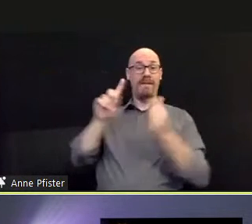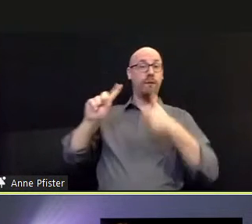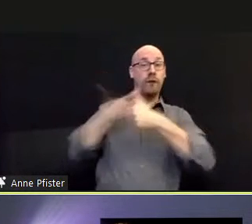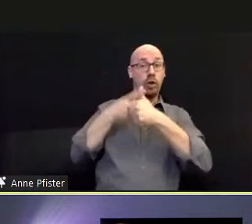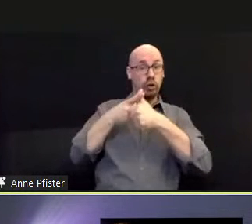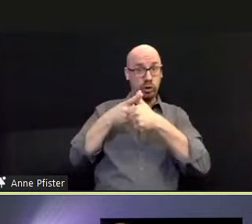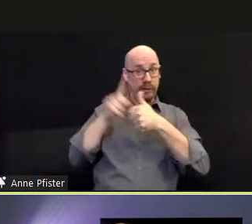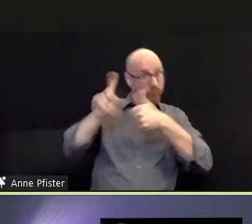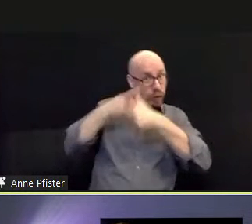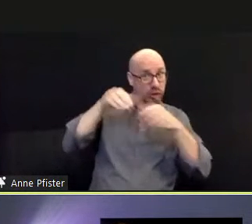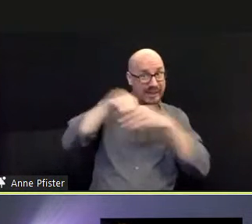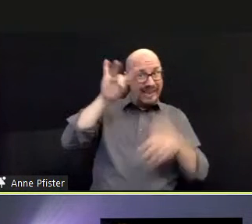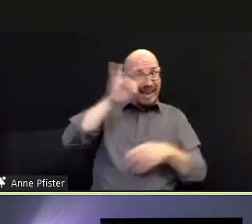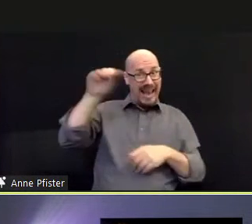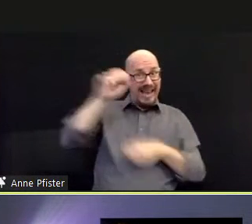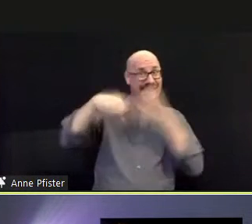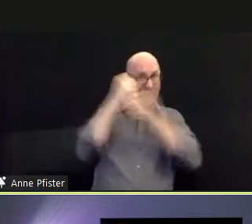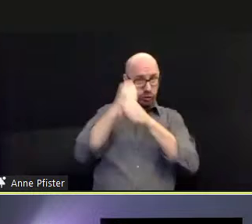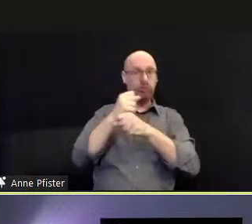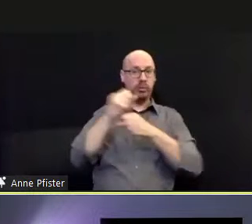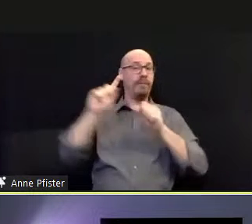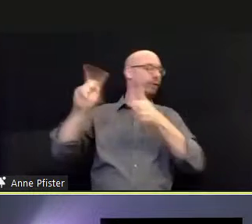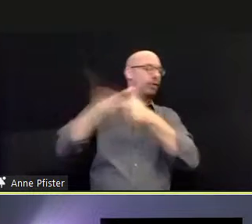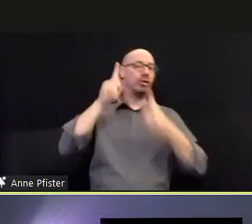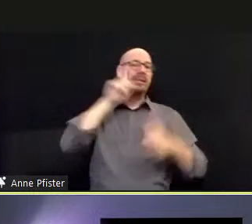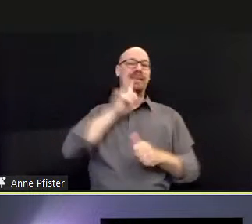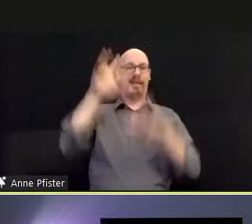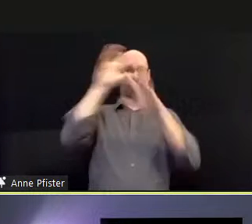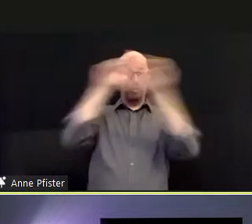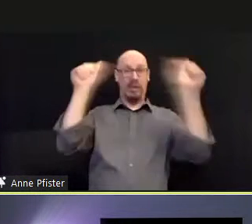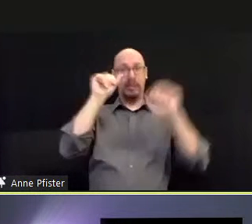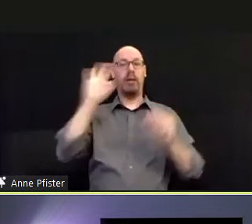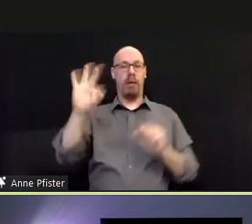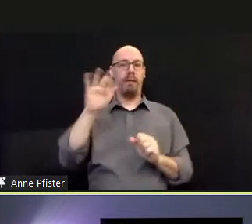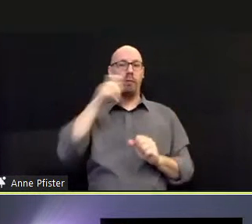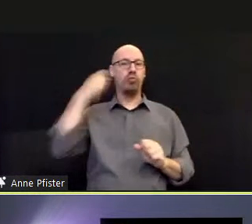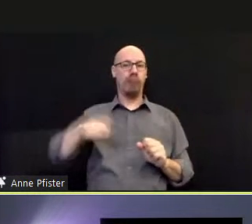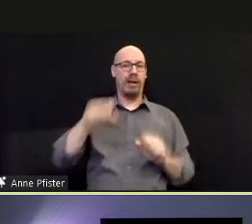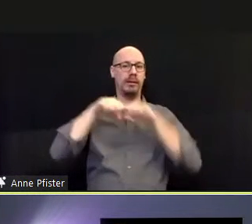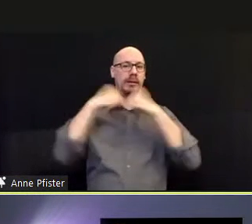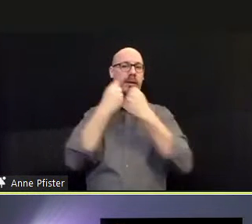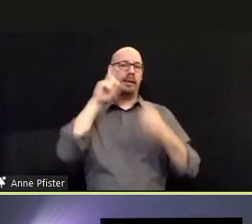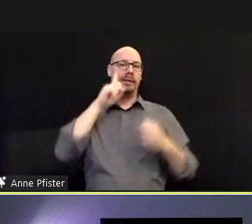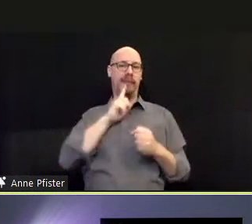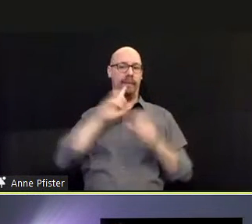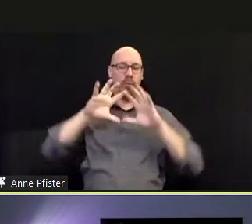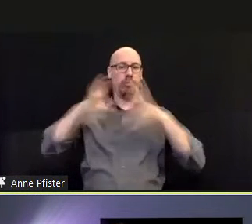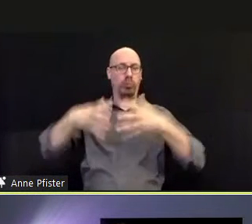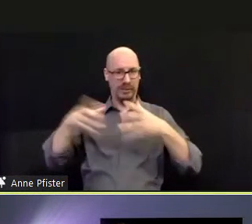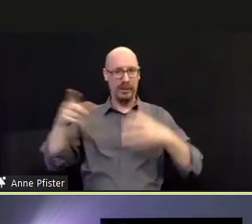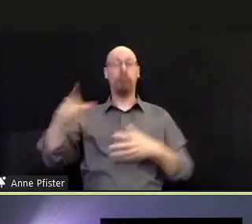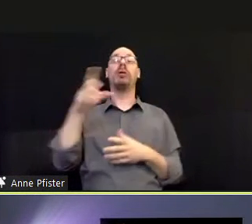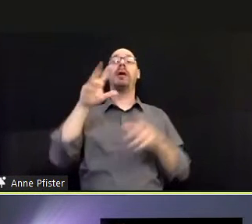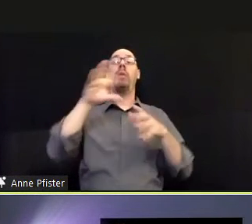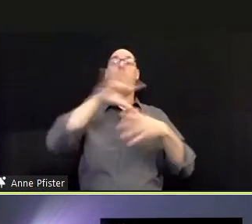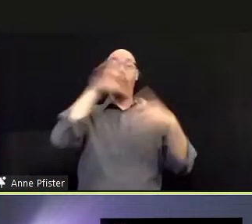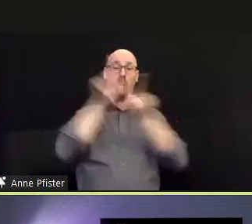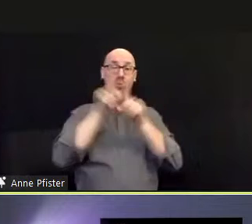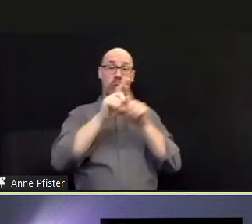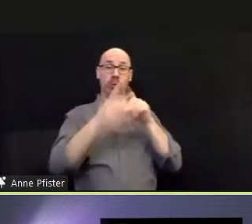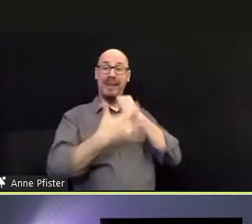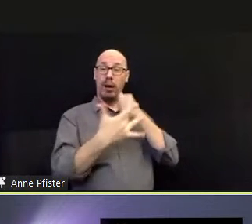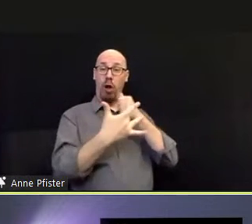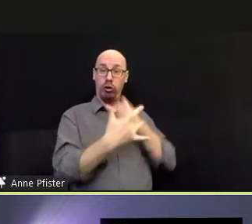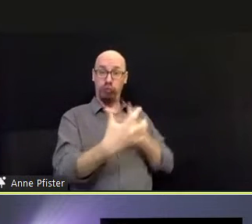deaf president of the Ukrainian Society for the Deaf, and the transformative use of technology to connect to information and to each